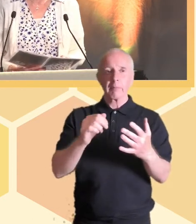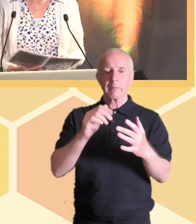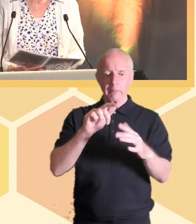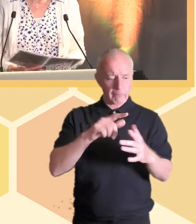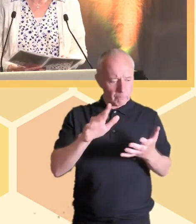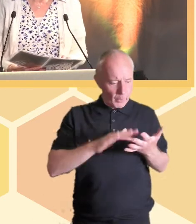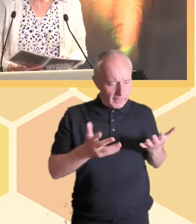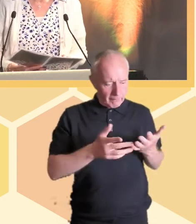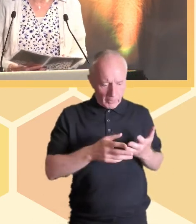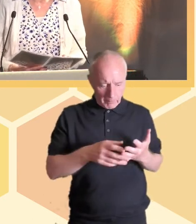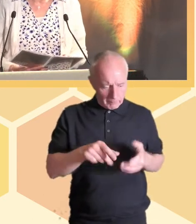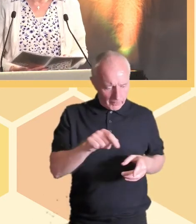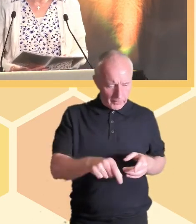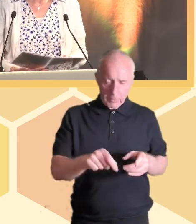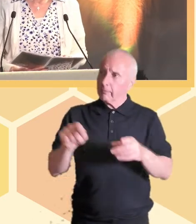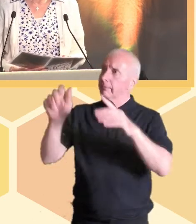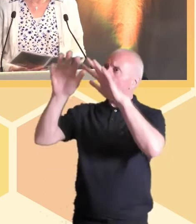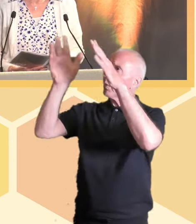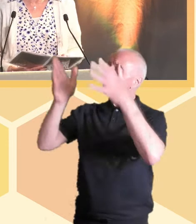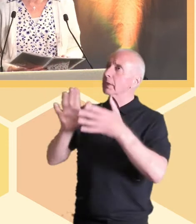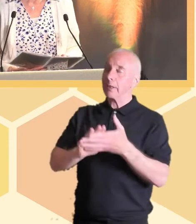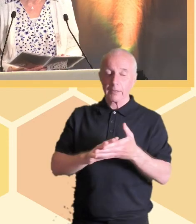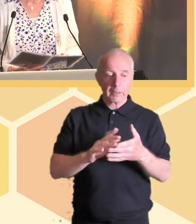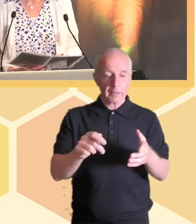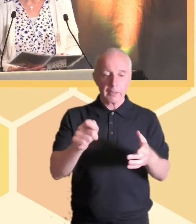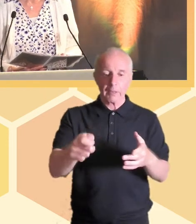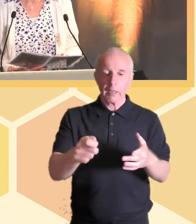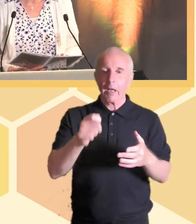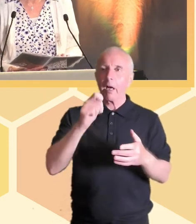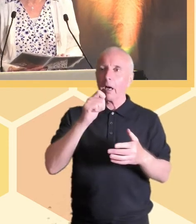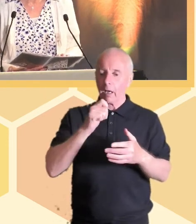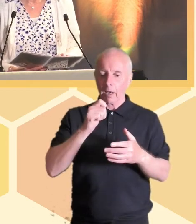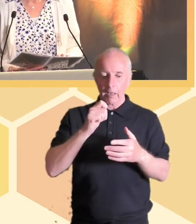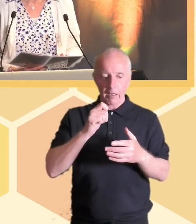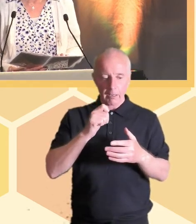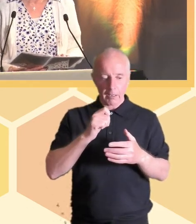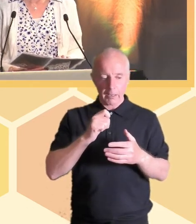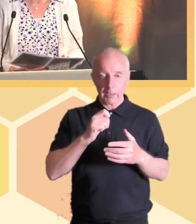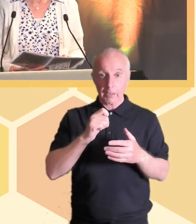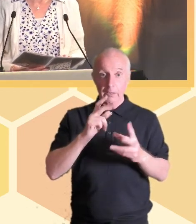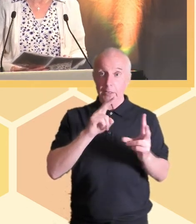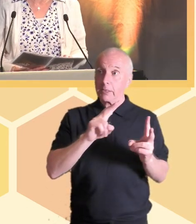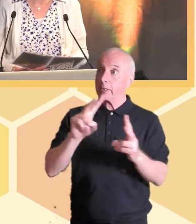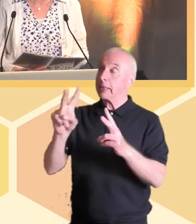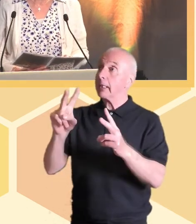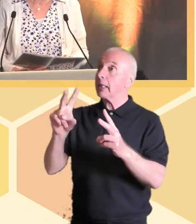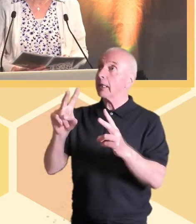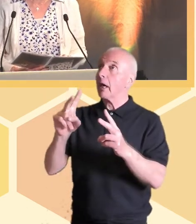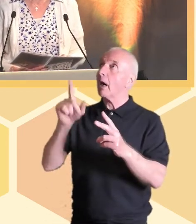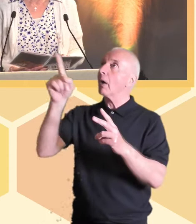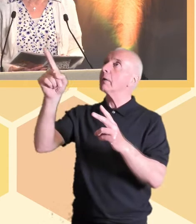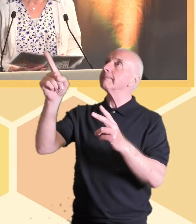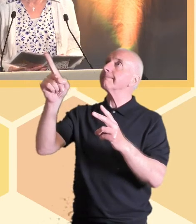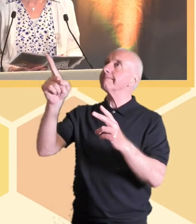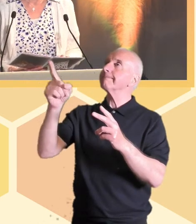altar. With it he touched my mouth and said, 'See, this has touched your